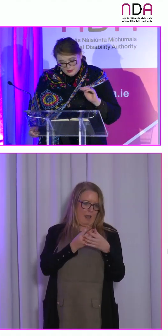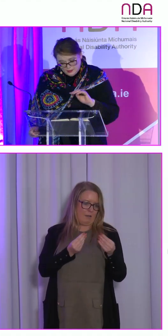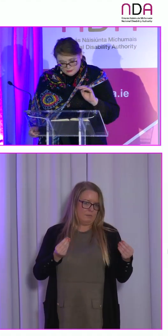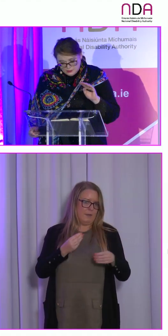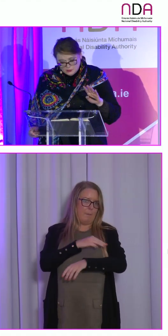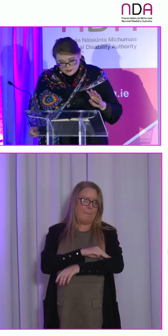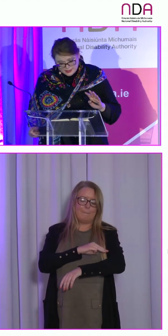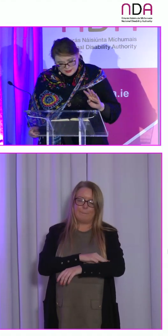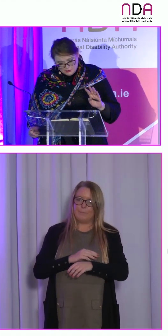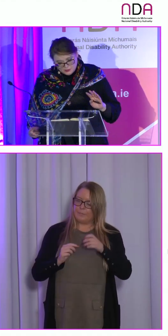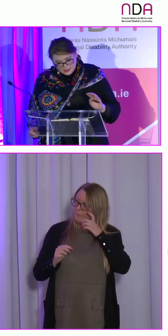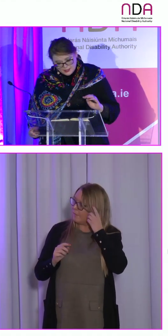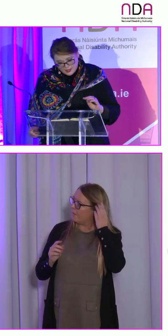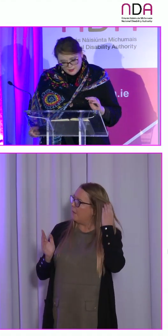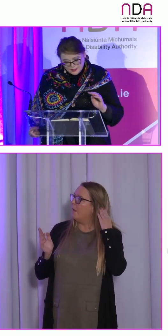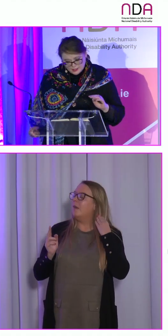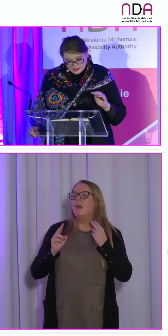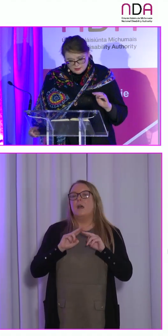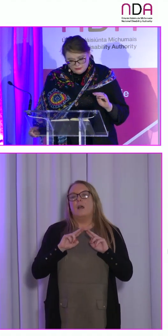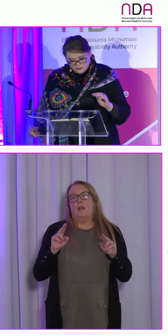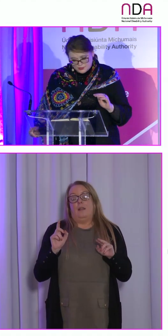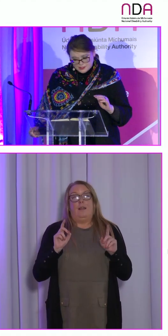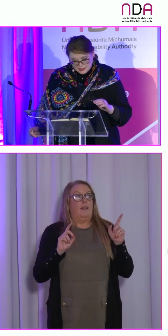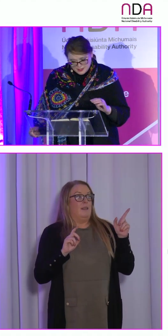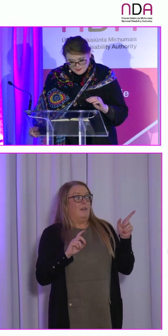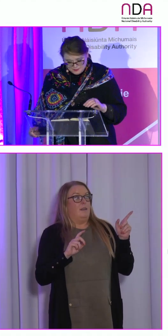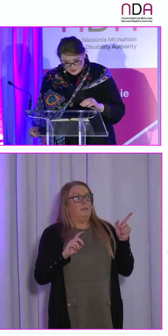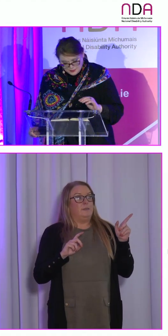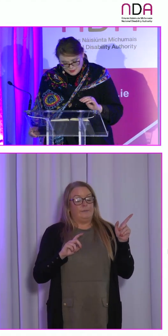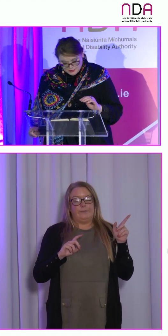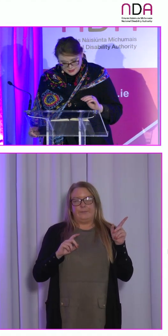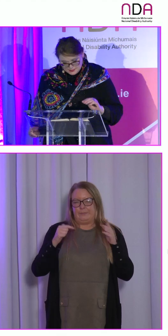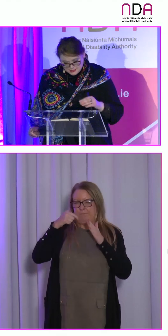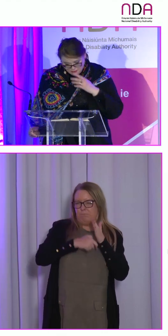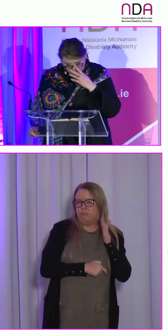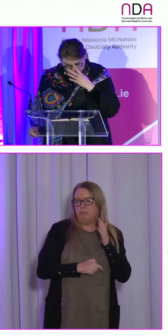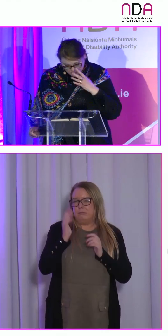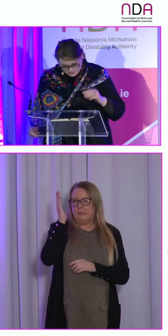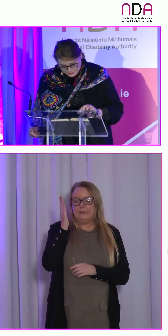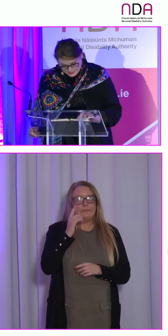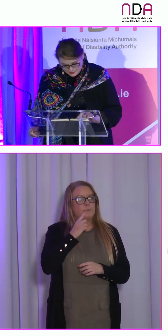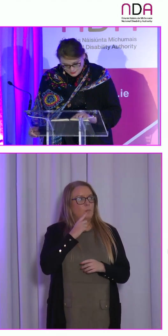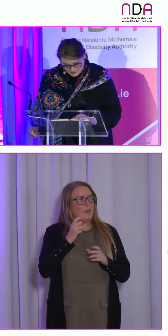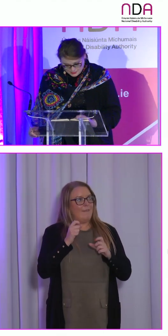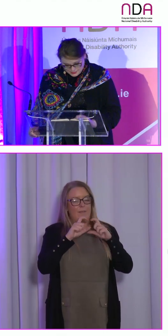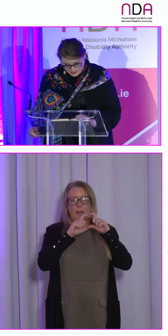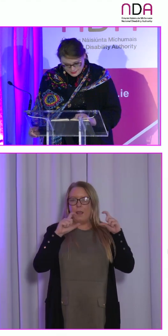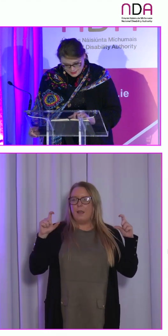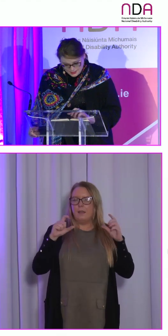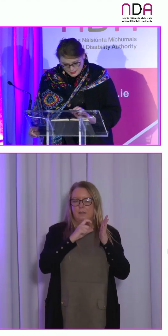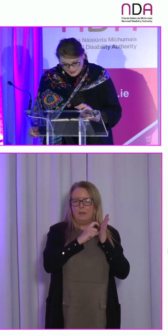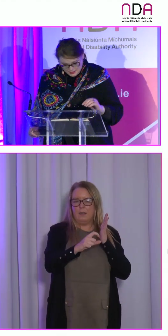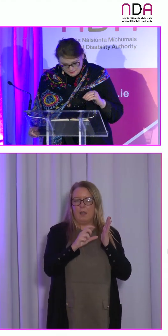I won't go into this now, but in Article 30, there is a specific piece there about